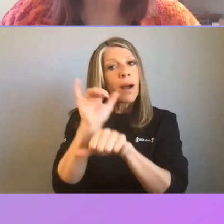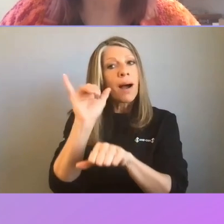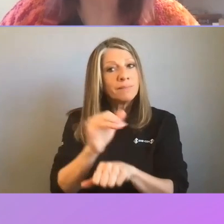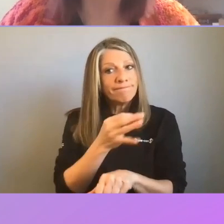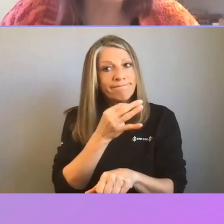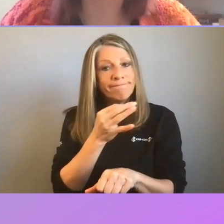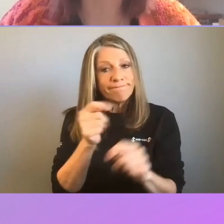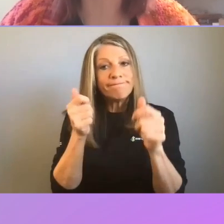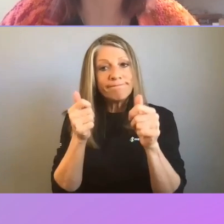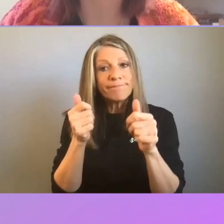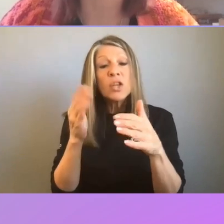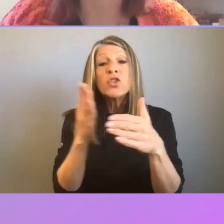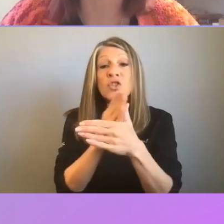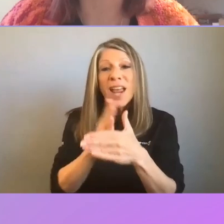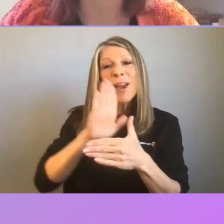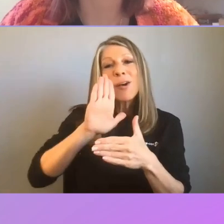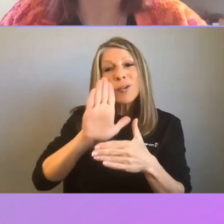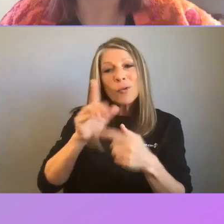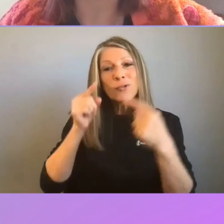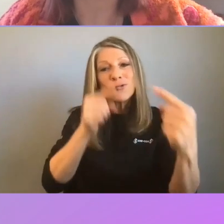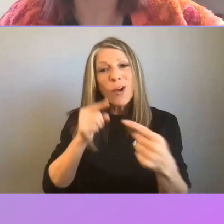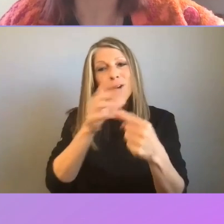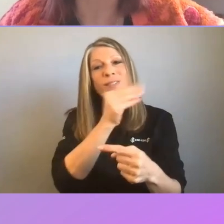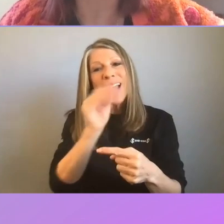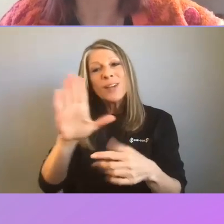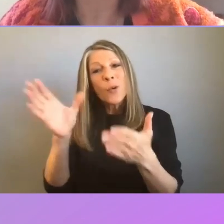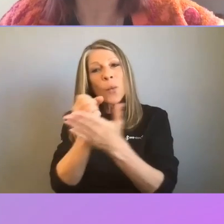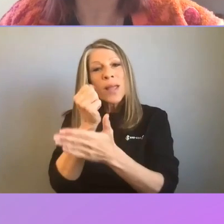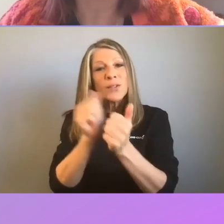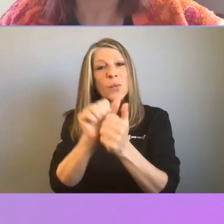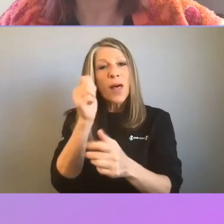then finally, share your struggles and your wins with others.